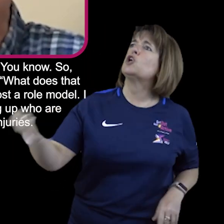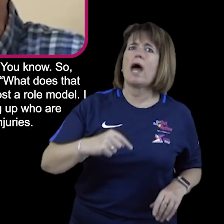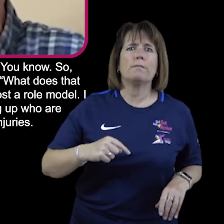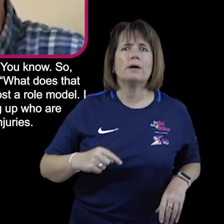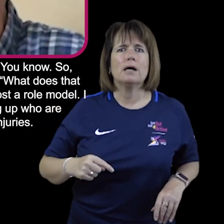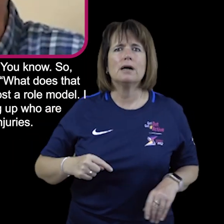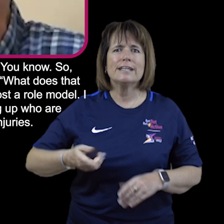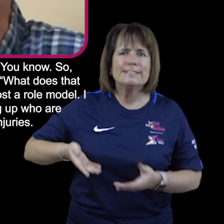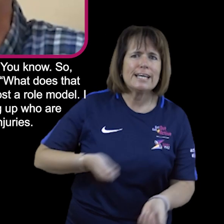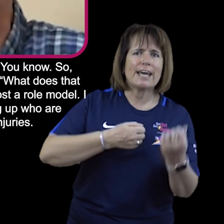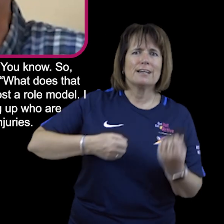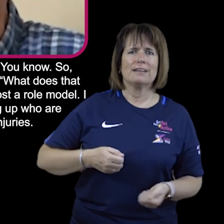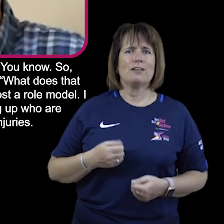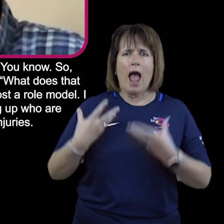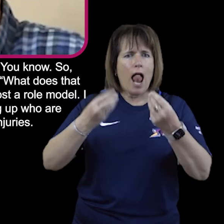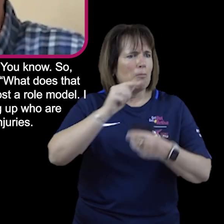I said, what does that mean? She said, well, it means